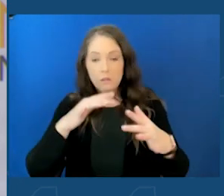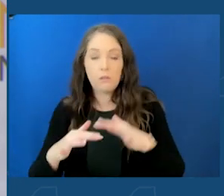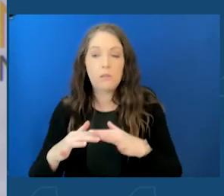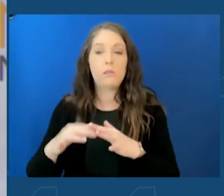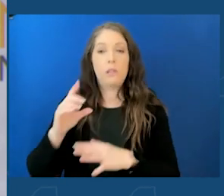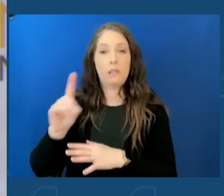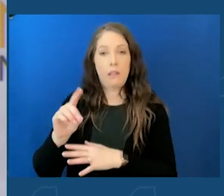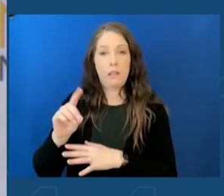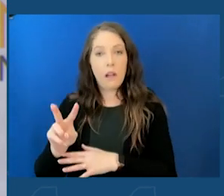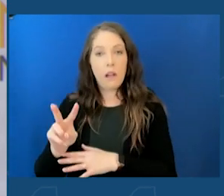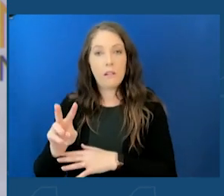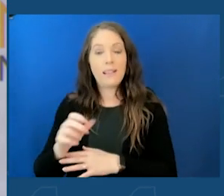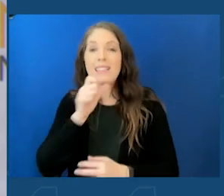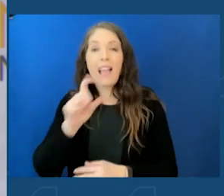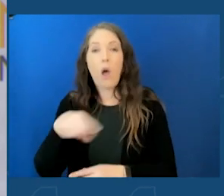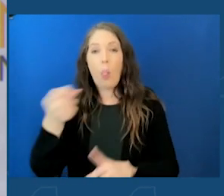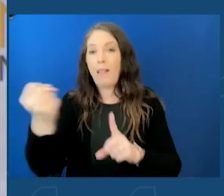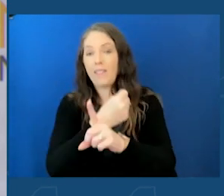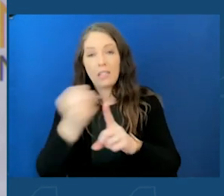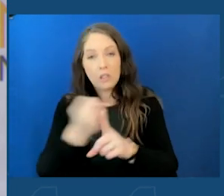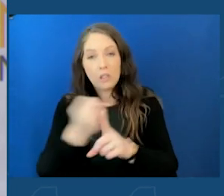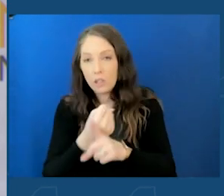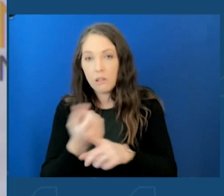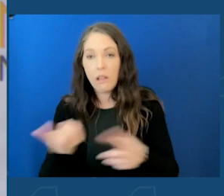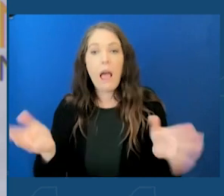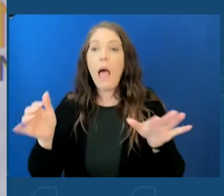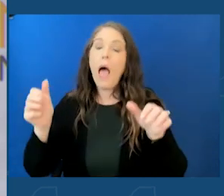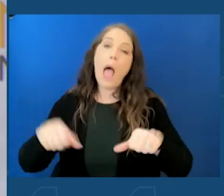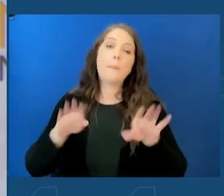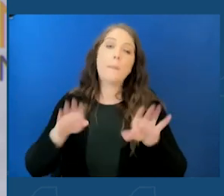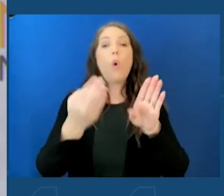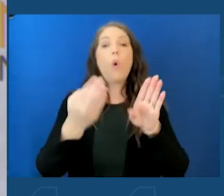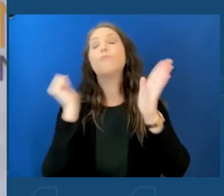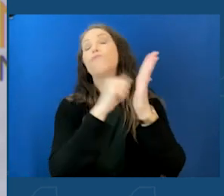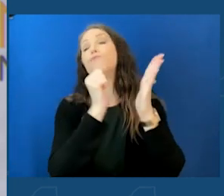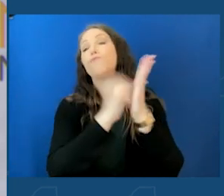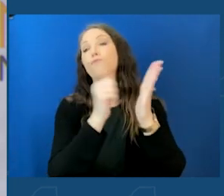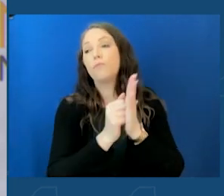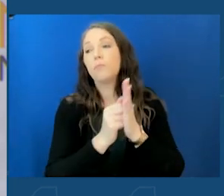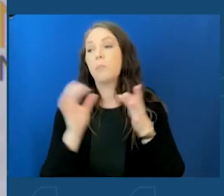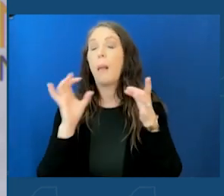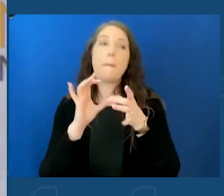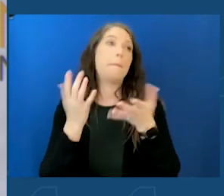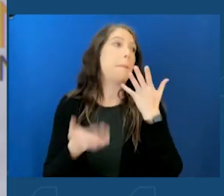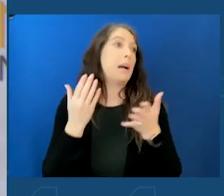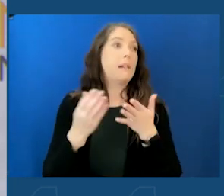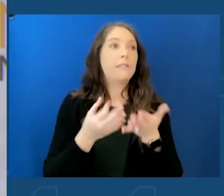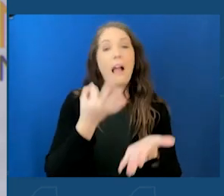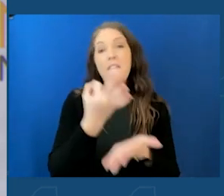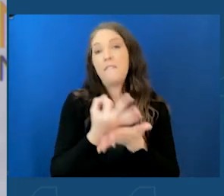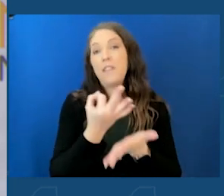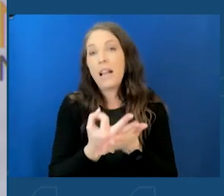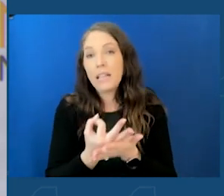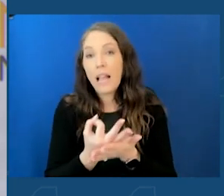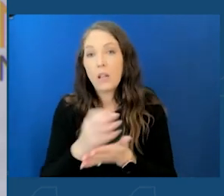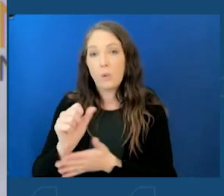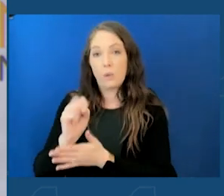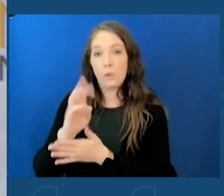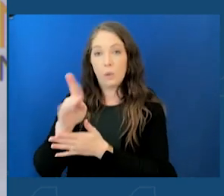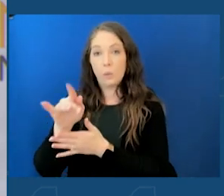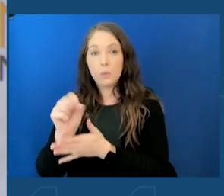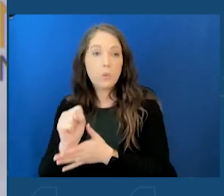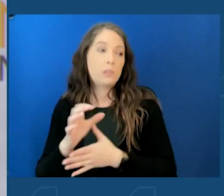that door, there may be a heck of a lot more going on around financial abuse, technology abuse, spiritual abuse, all of